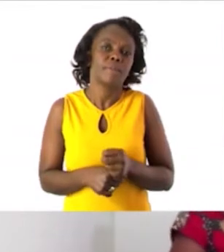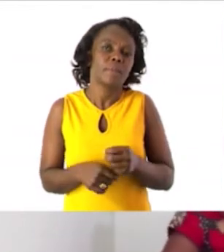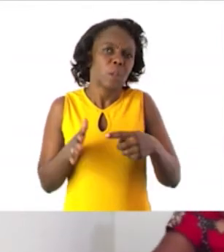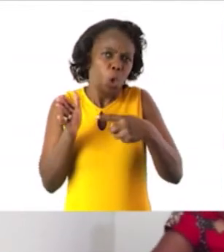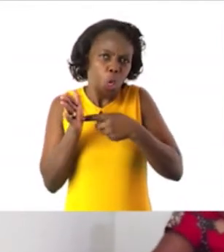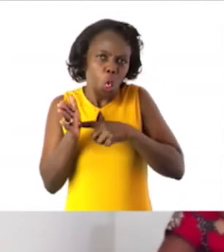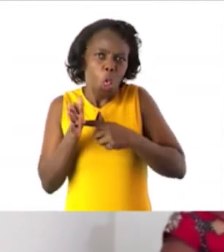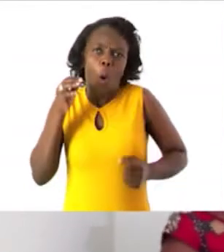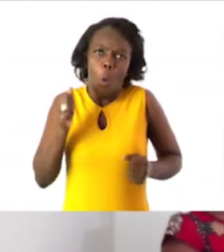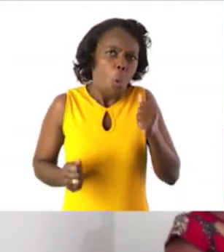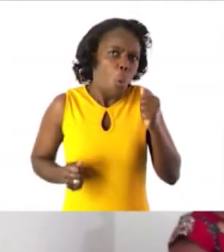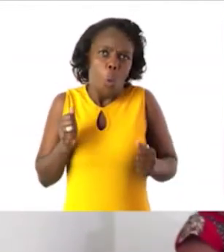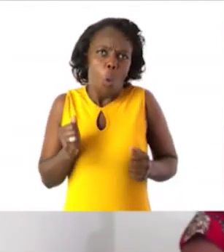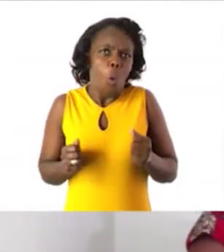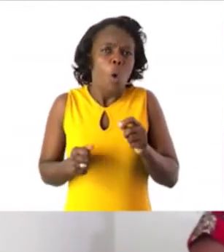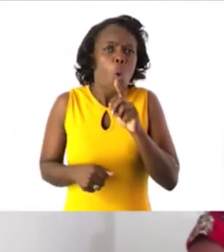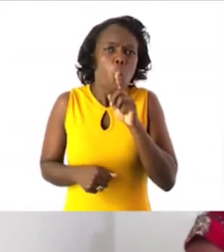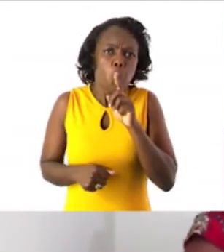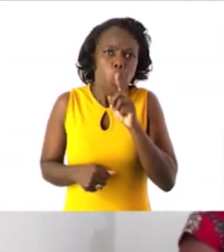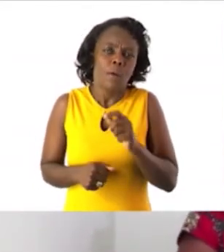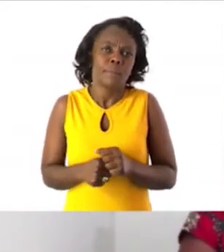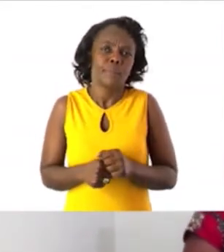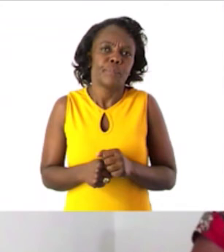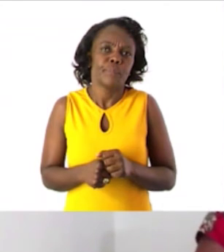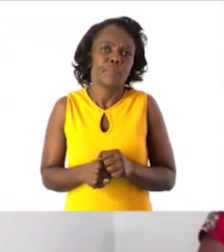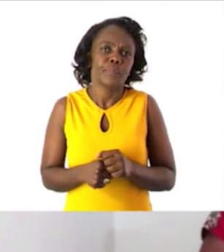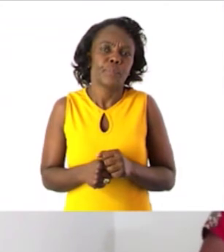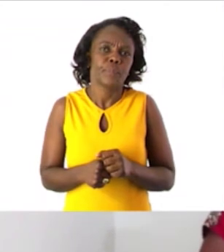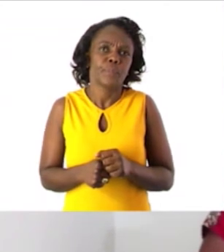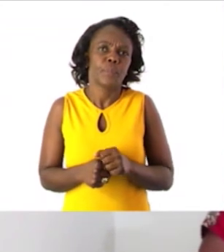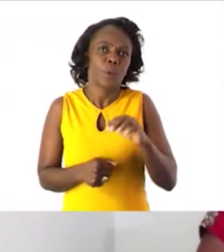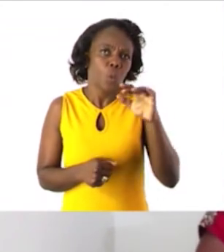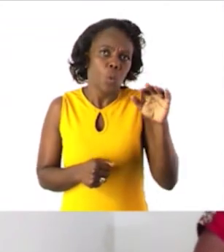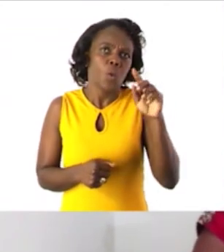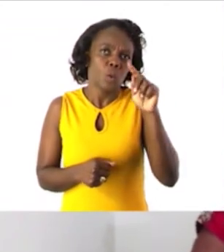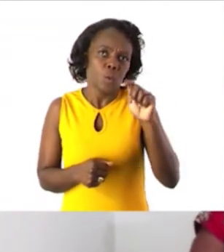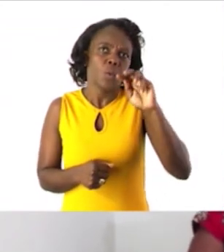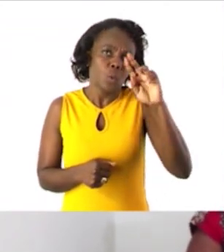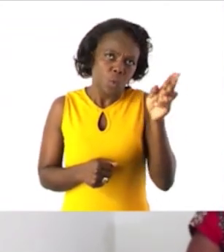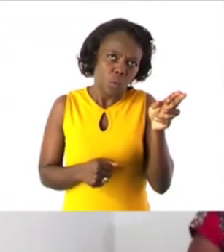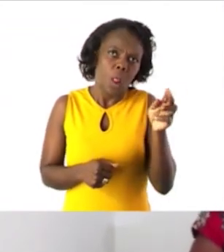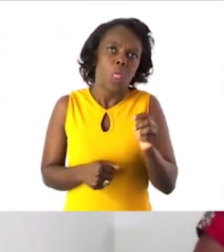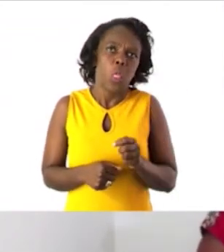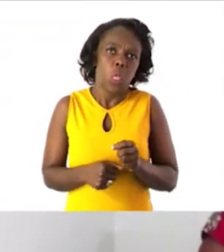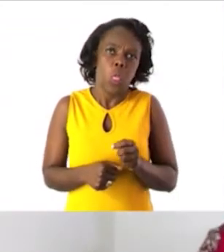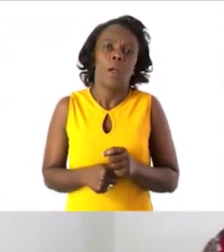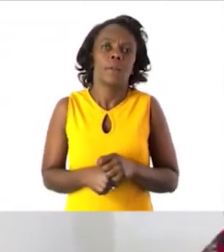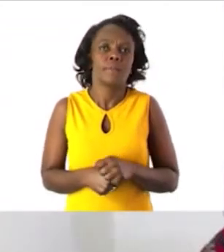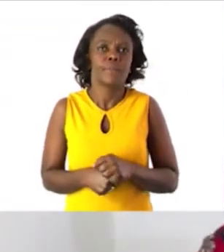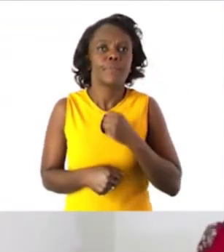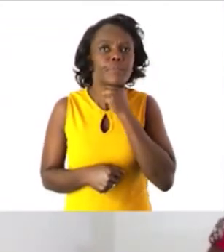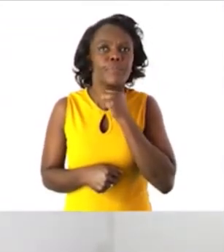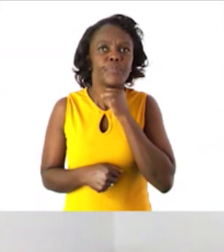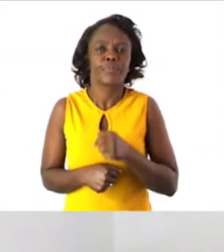feet when you run outside of your yard. All right, so the sound is a t and a h for a. All